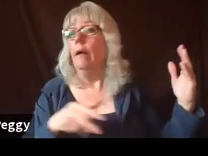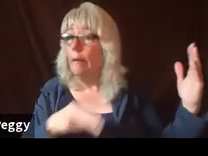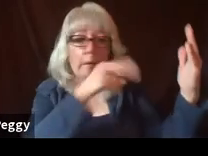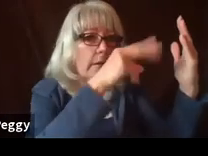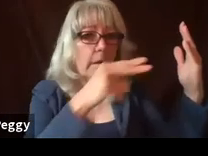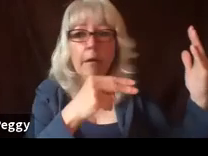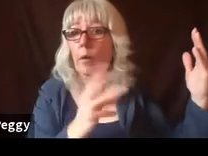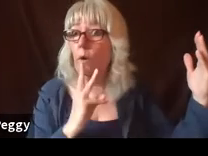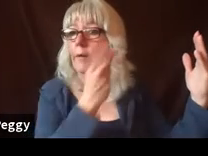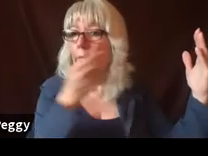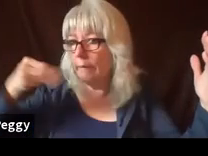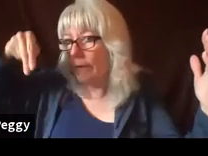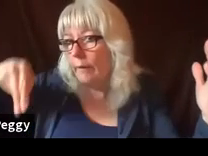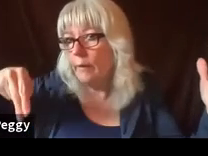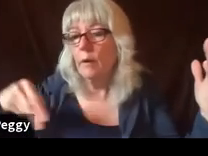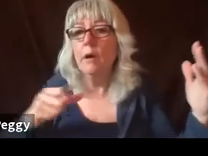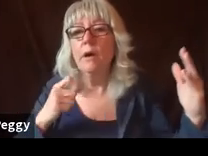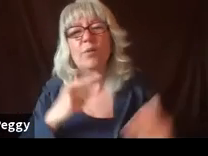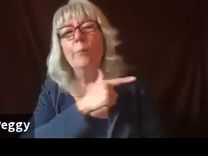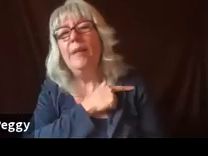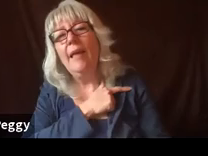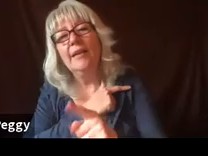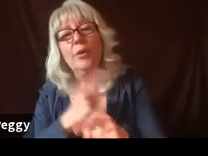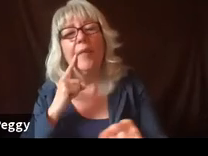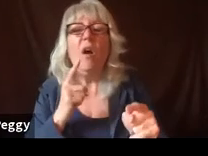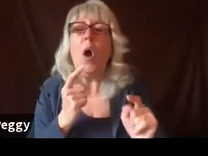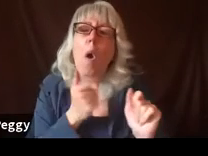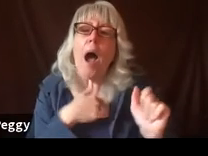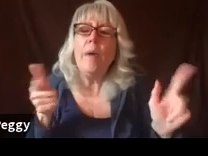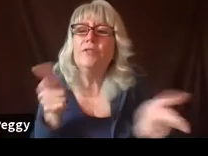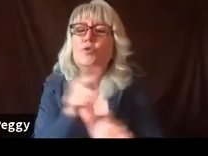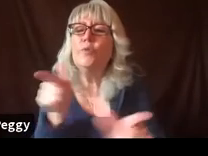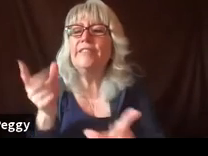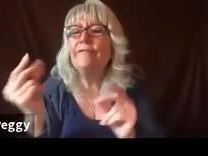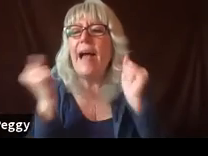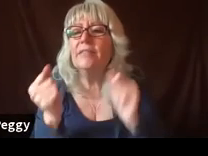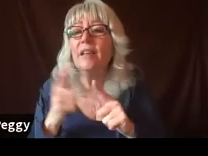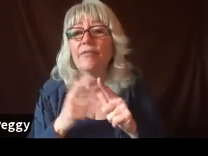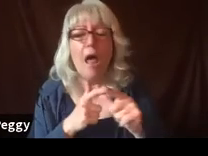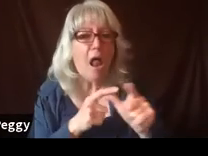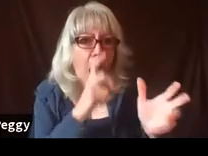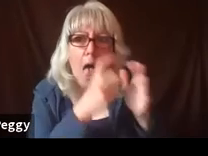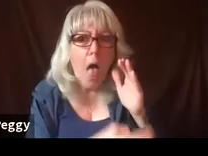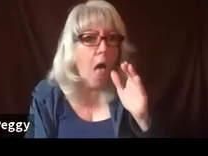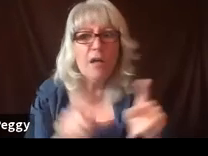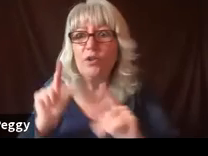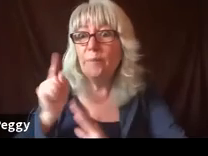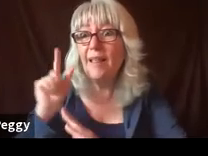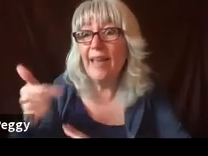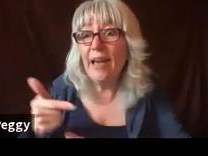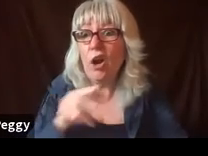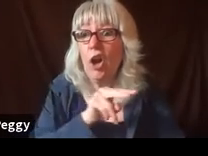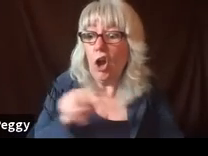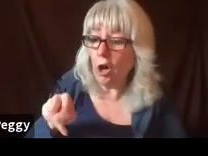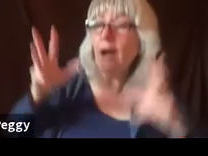Don't be lazy. You think, oh, I'm going to use that color in a minute, and then like 20 minutes go by and all of a sudden the brush is dried up and